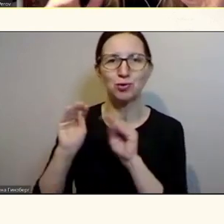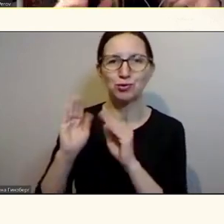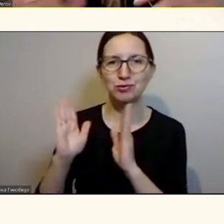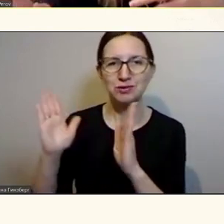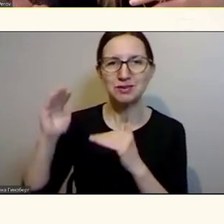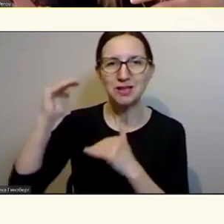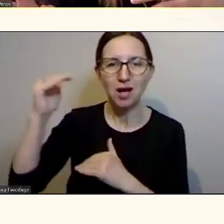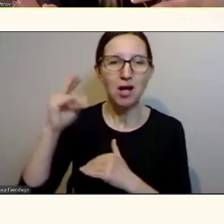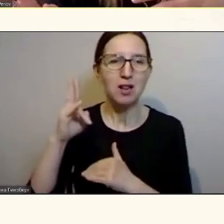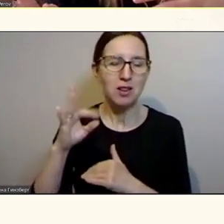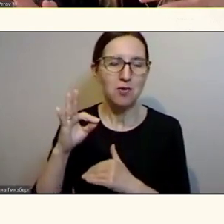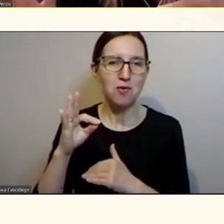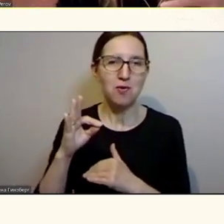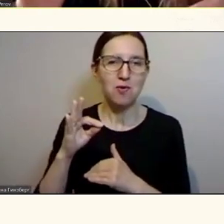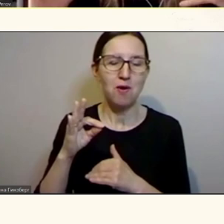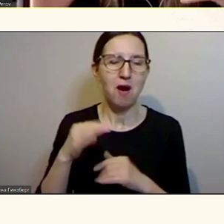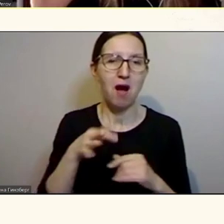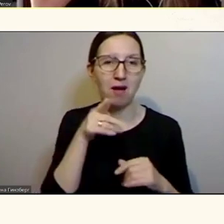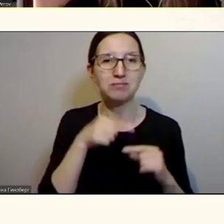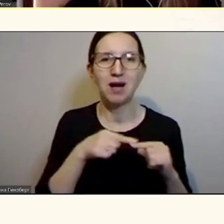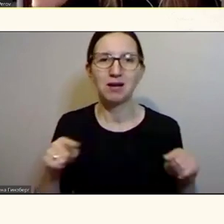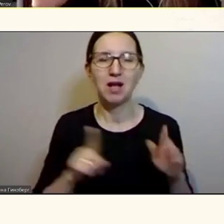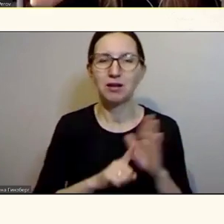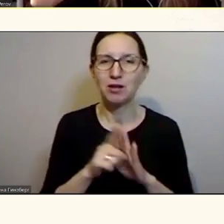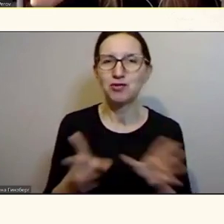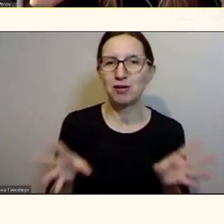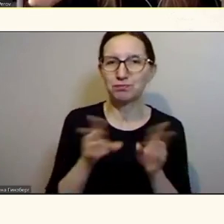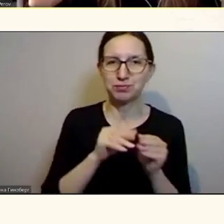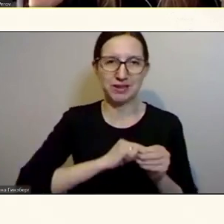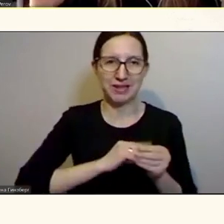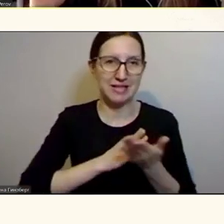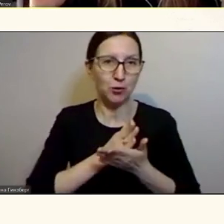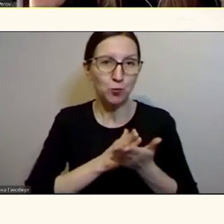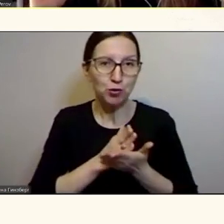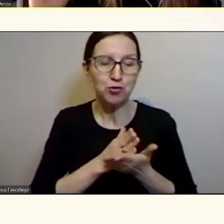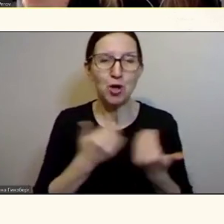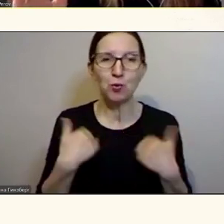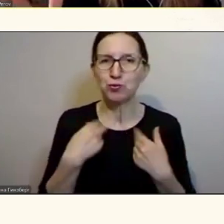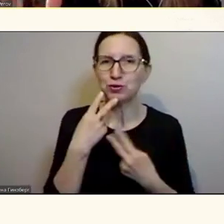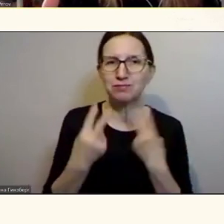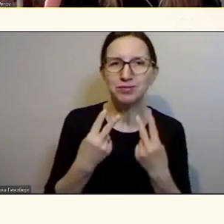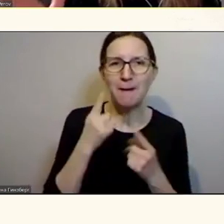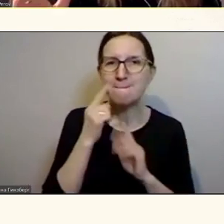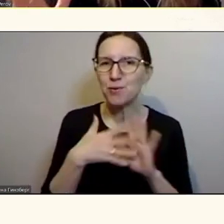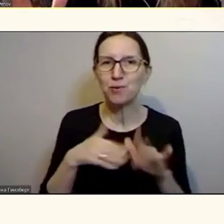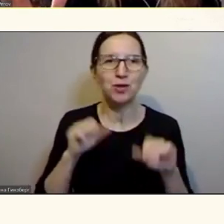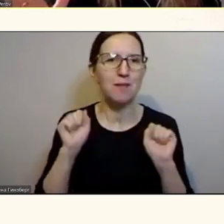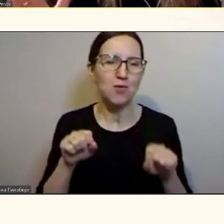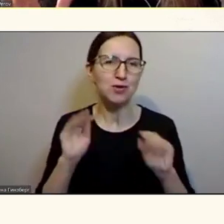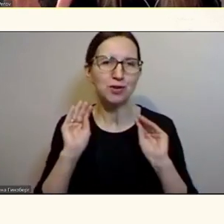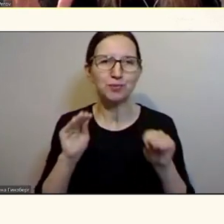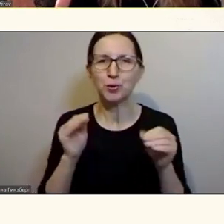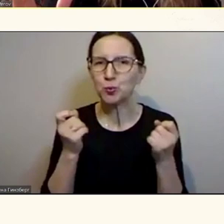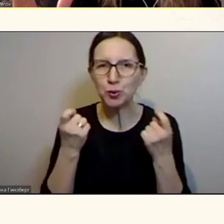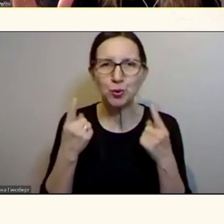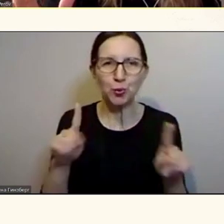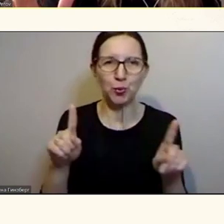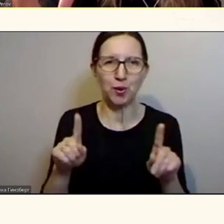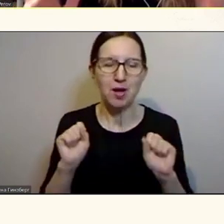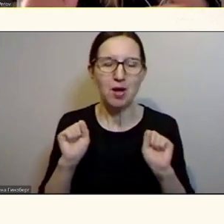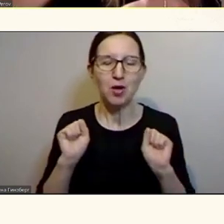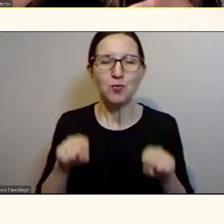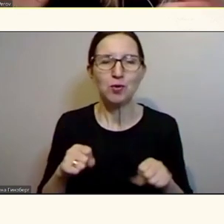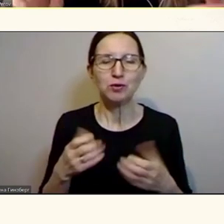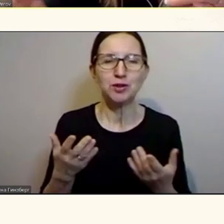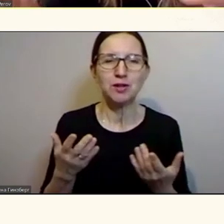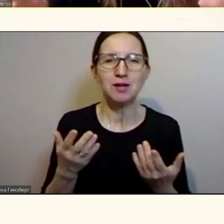realized that that wasn't necessary, that it was better to have the whole journey complete in one place